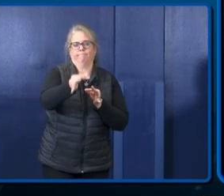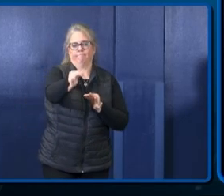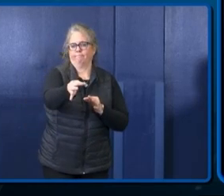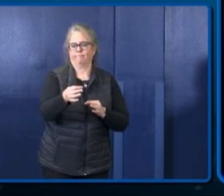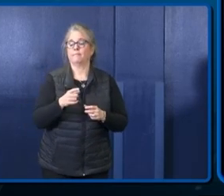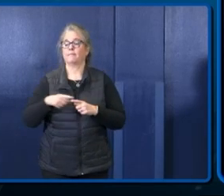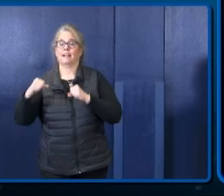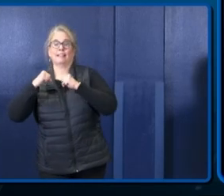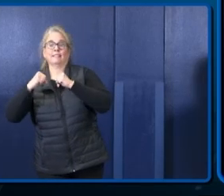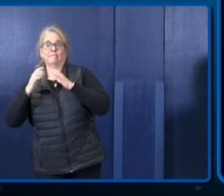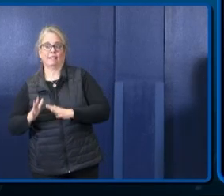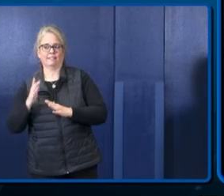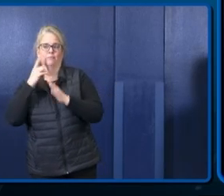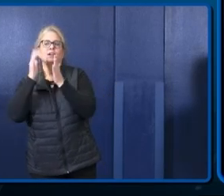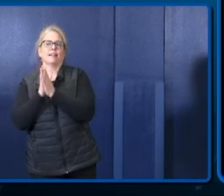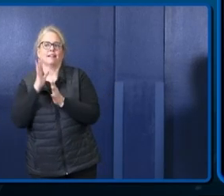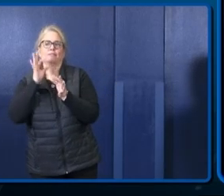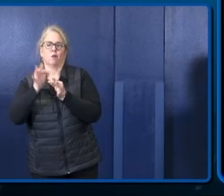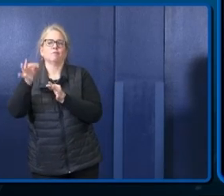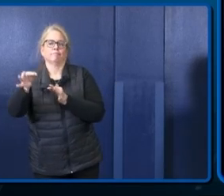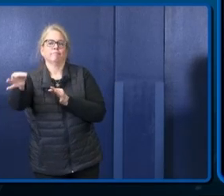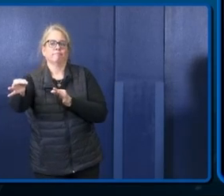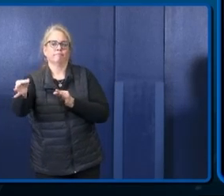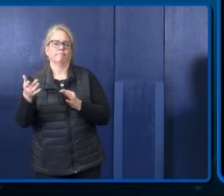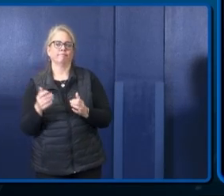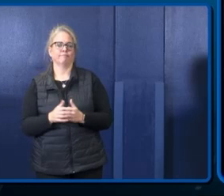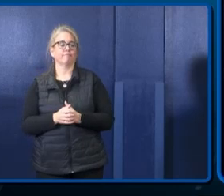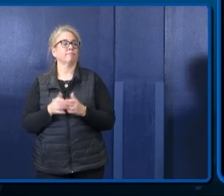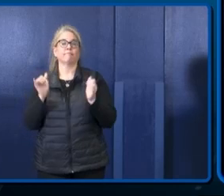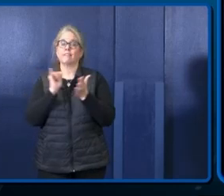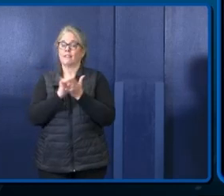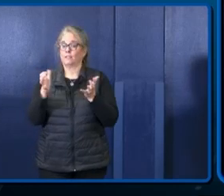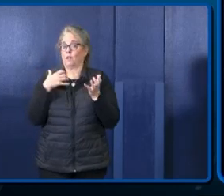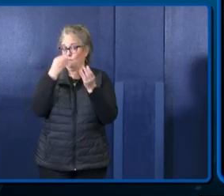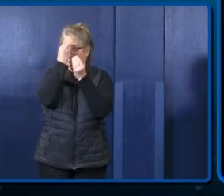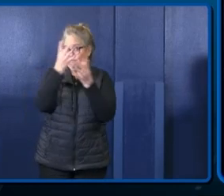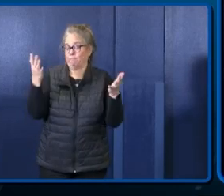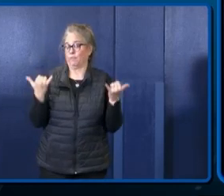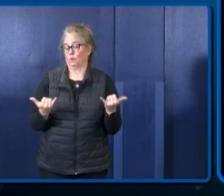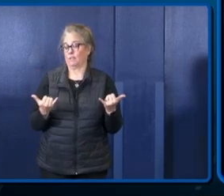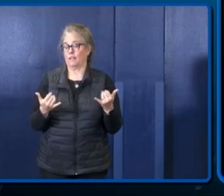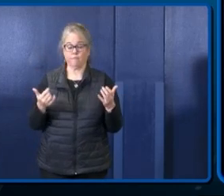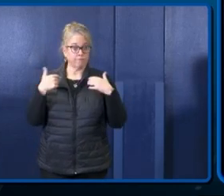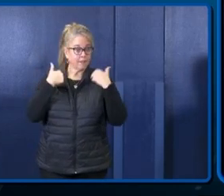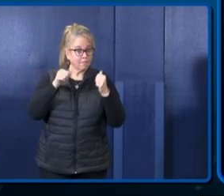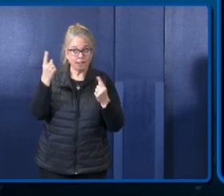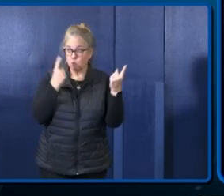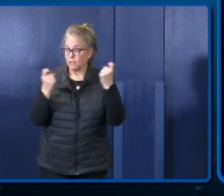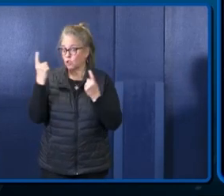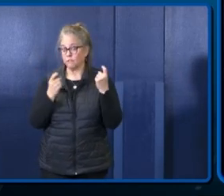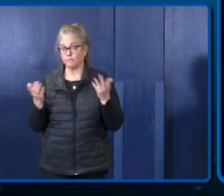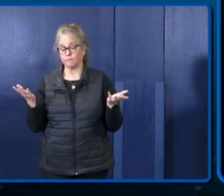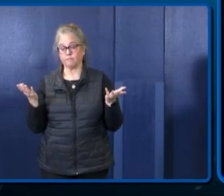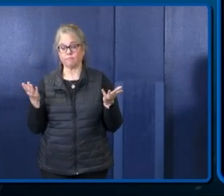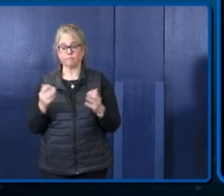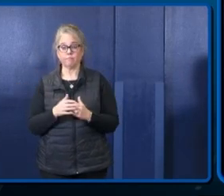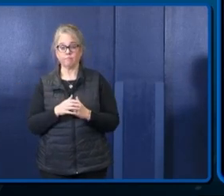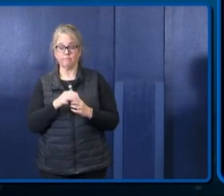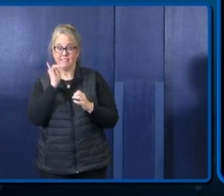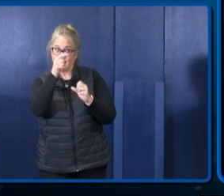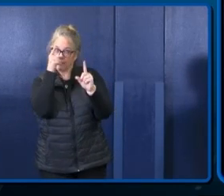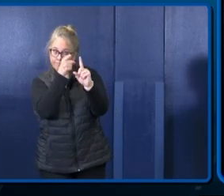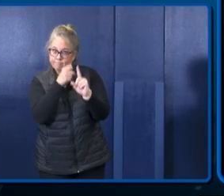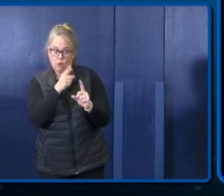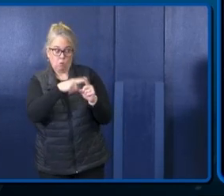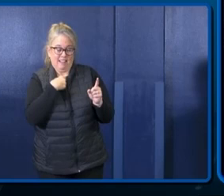So with that, I think that's pretty much everything that I want to share at this particular point. Does anybody have any questions on those specific issues that I've talked about today? DA, is